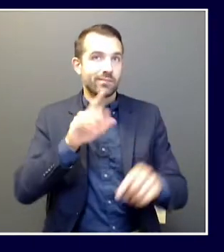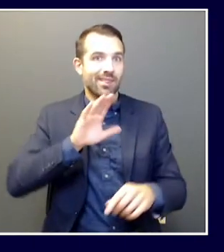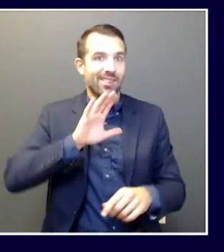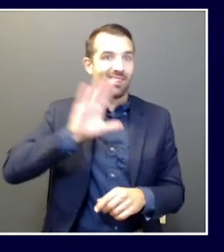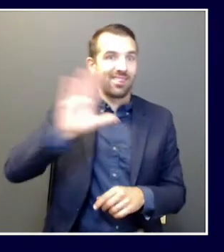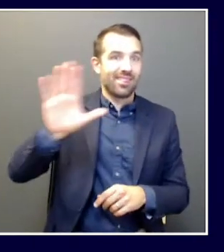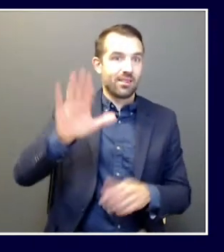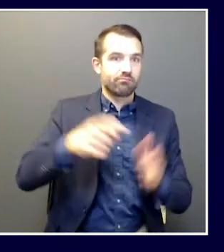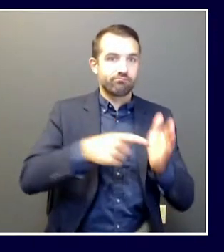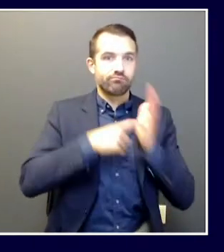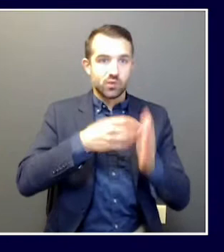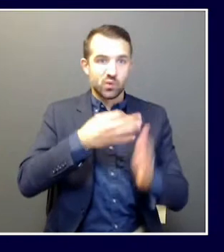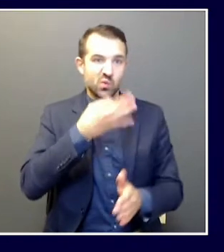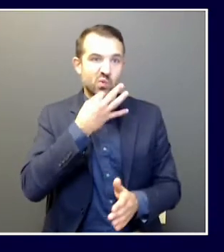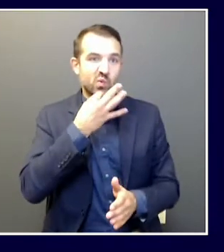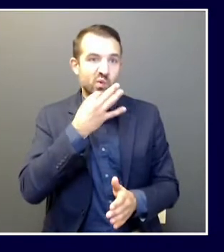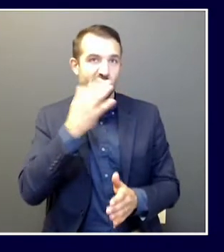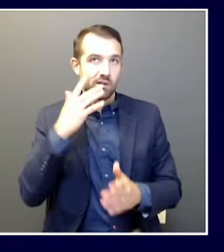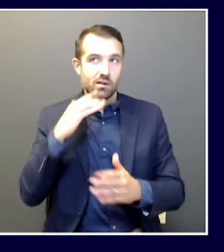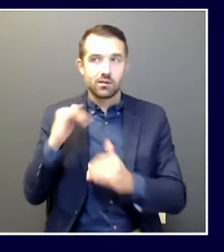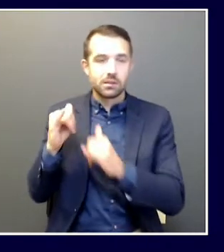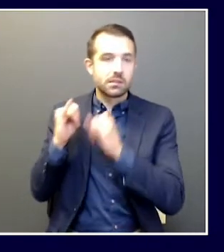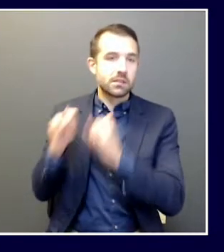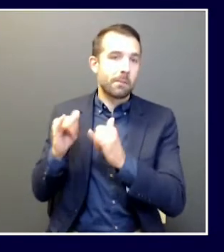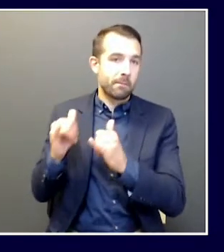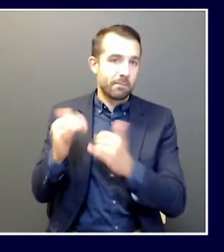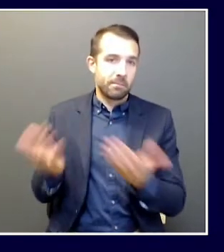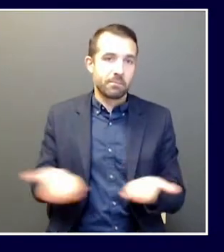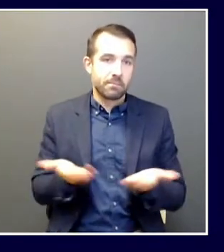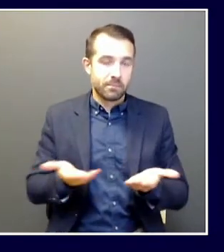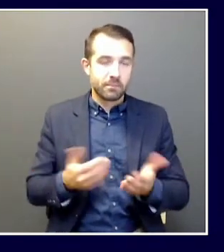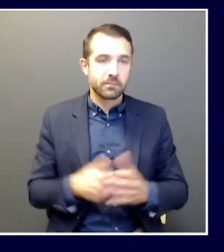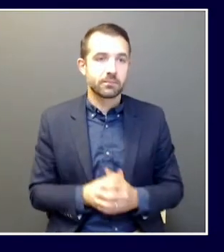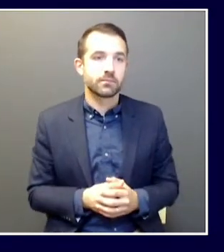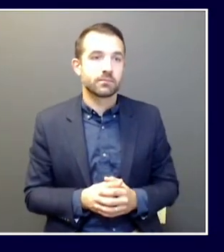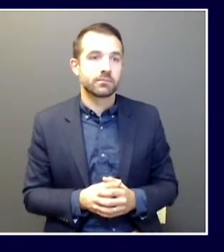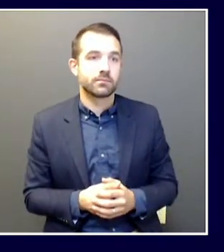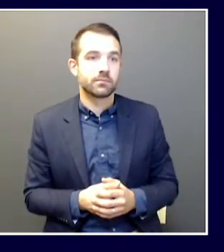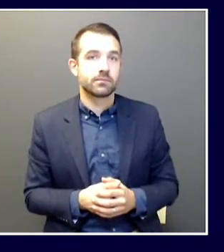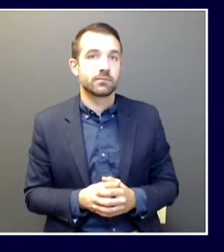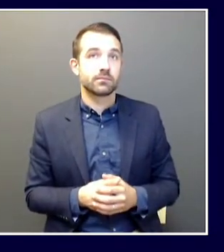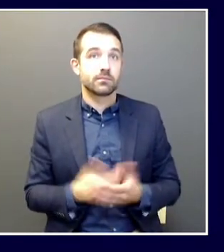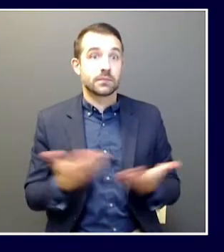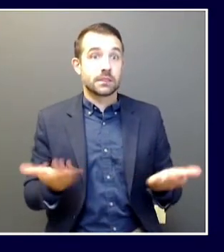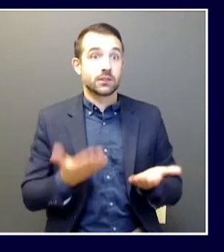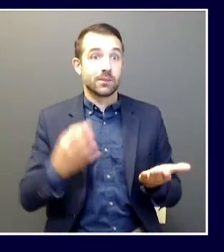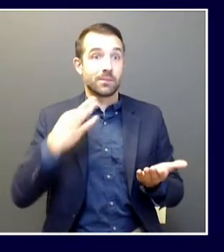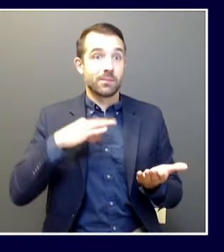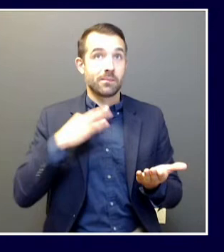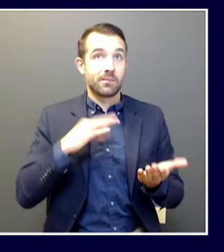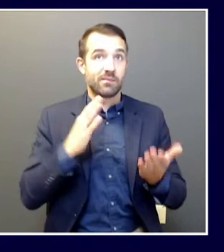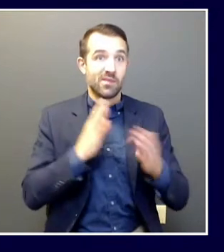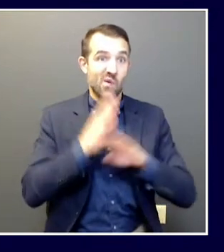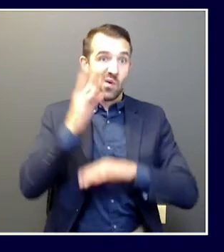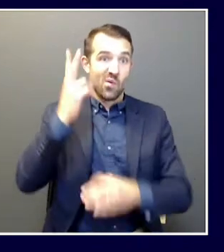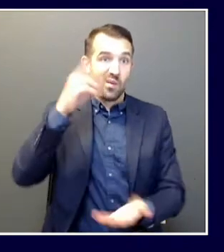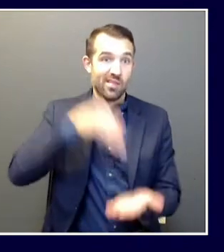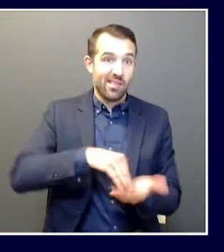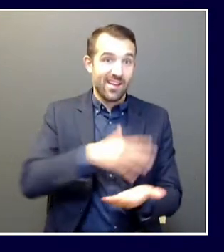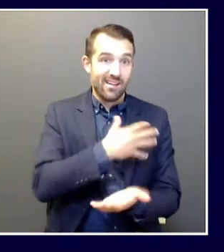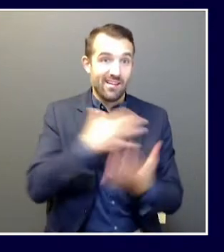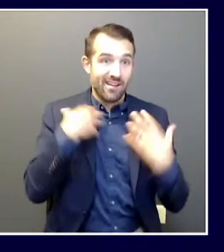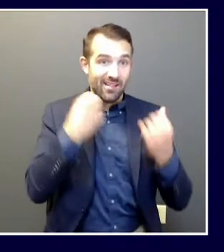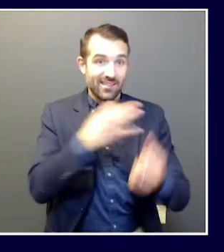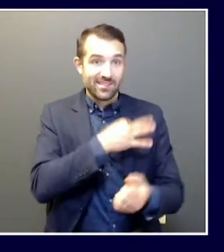the number of cases of healthcare workers in Maine who've gotten COVID-19, we didn't think we could